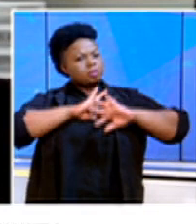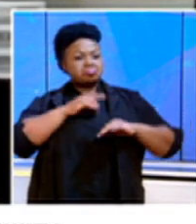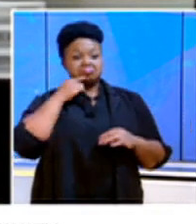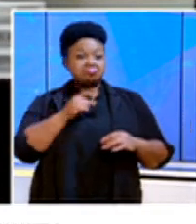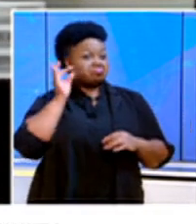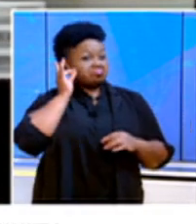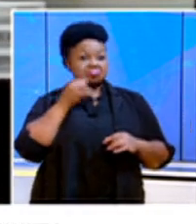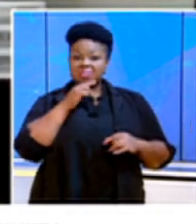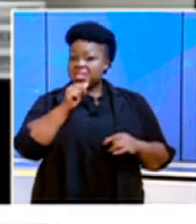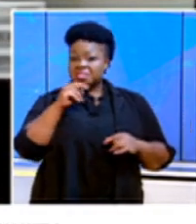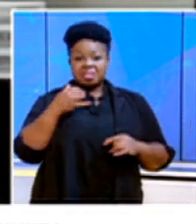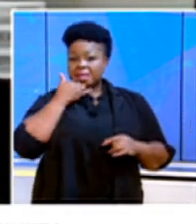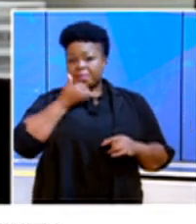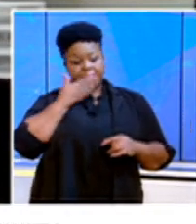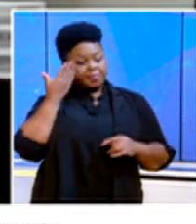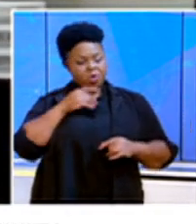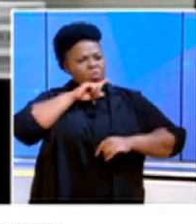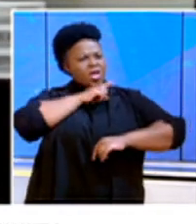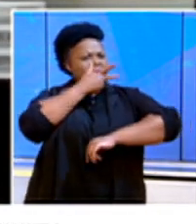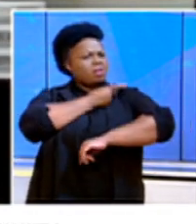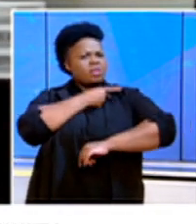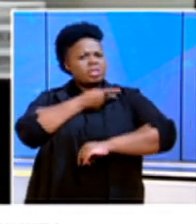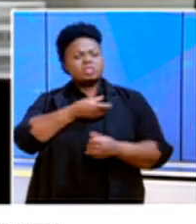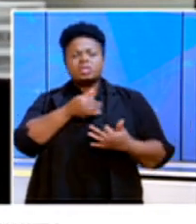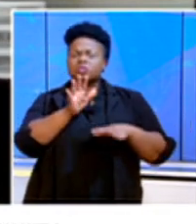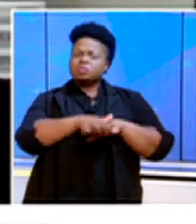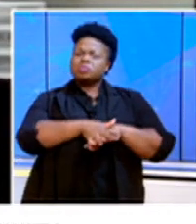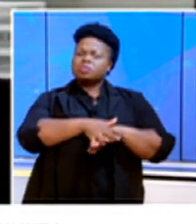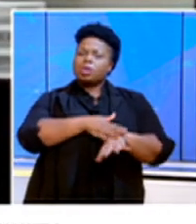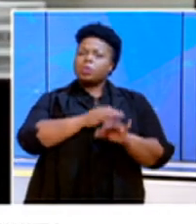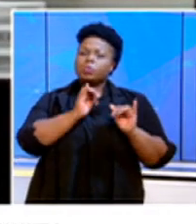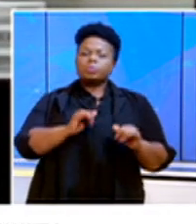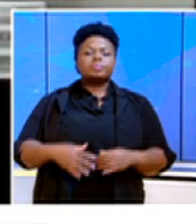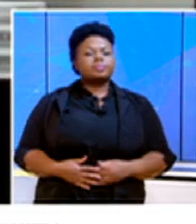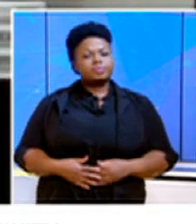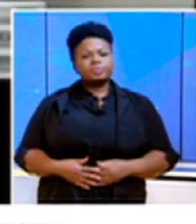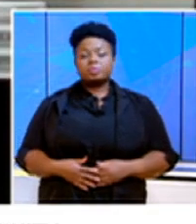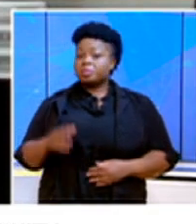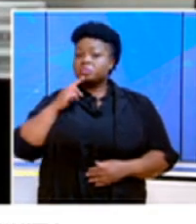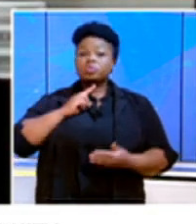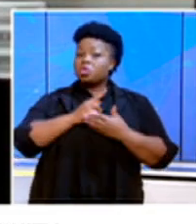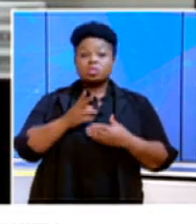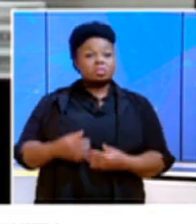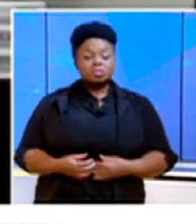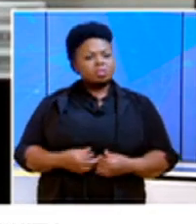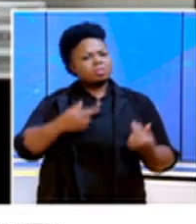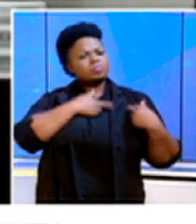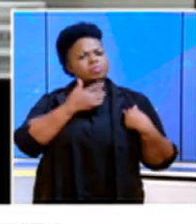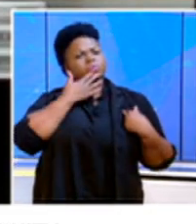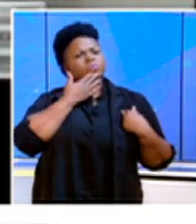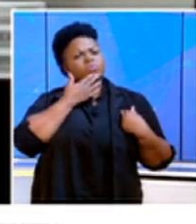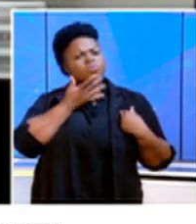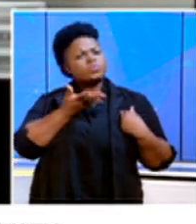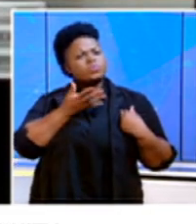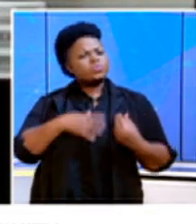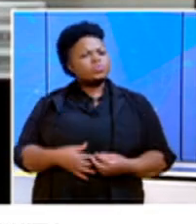very unhappy with the pace at which the vaccine rollout is happening. But, I mean, let's be honest. Who's responsible for that